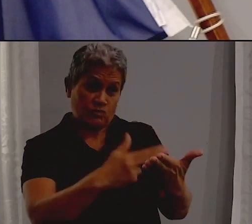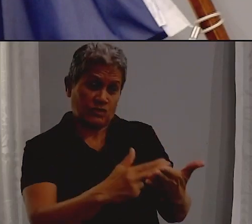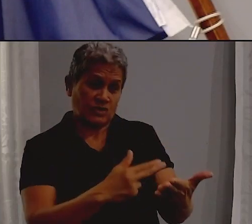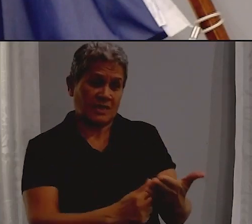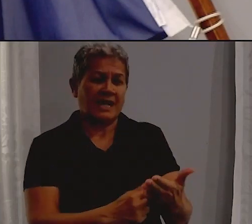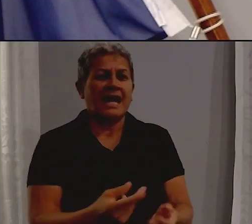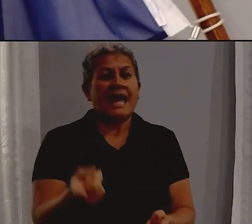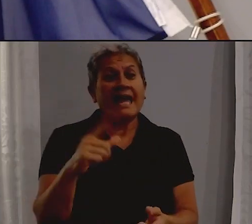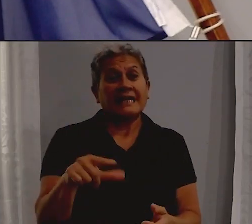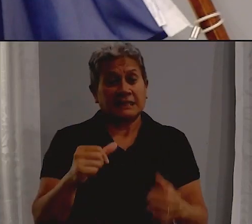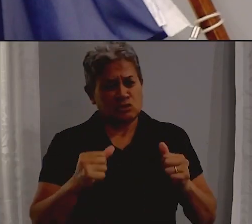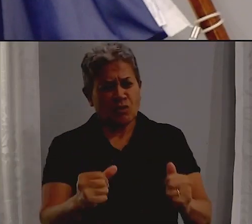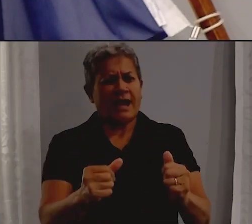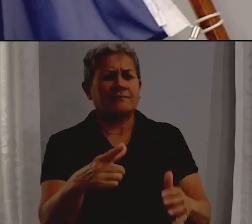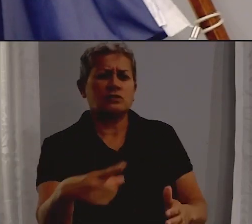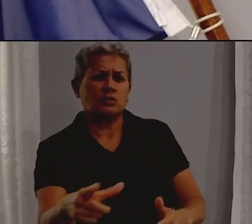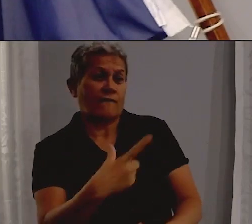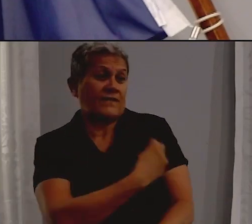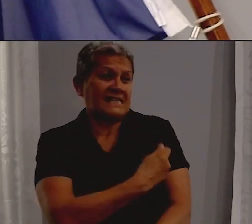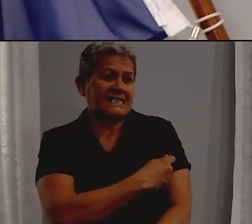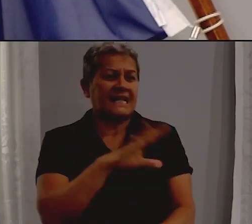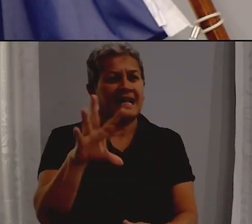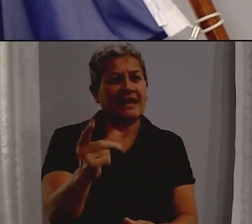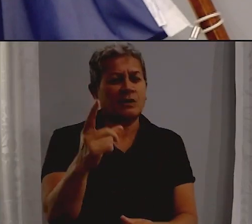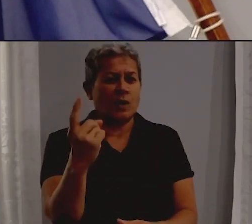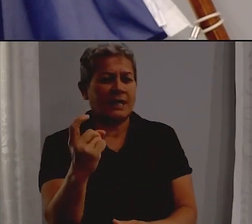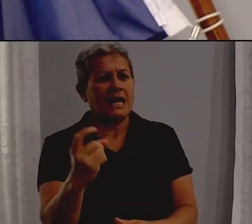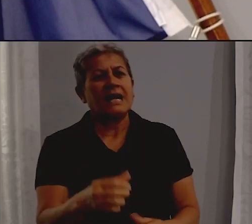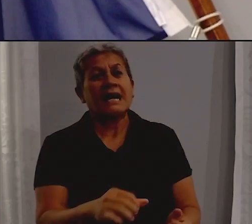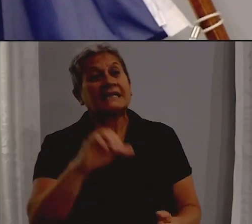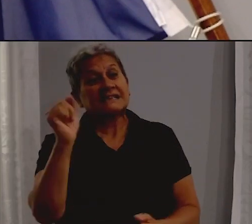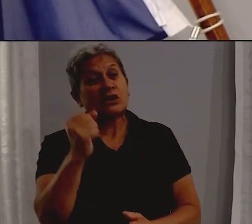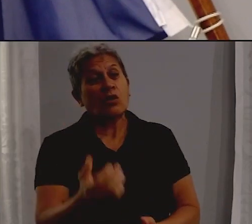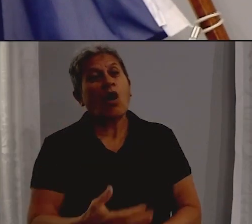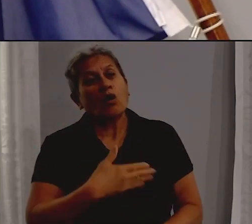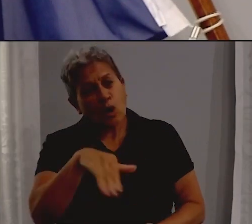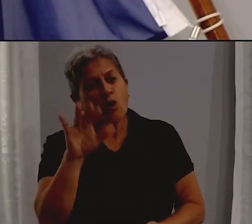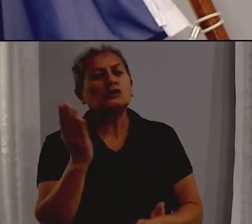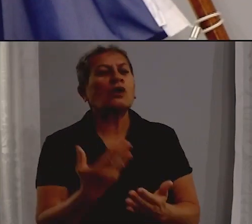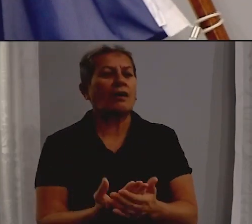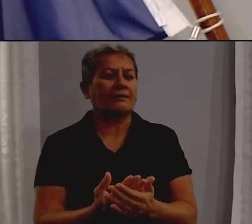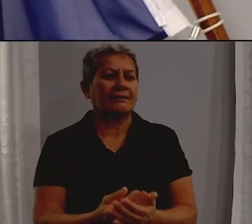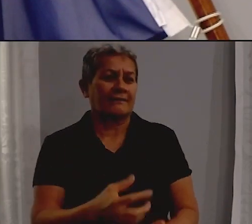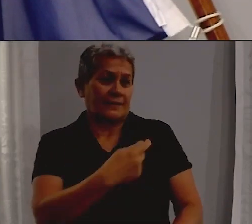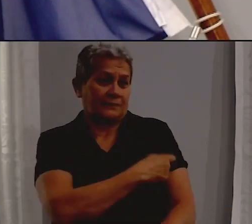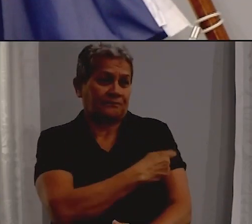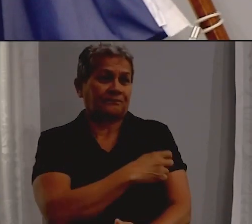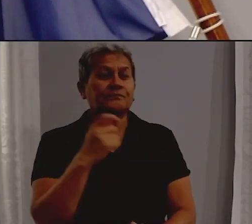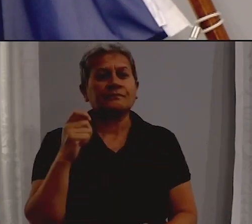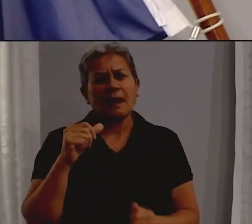vaccinated is a continuation of that. Vaccination is the best protection we have against this